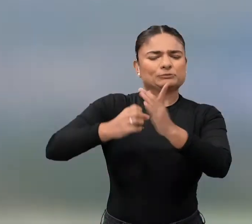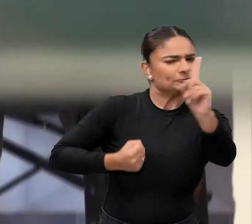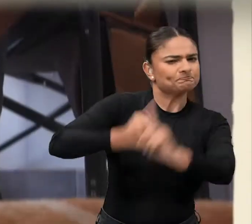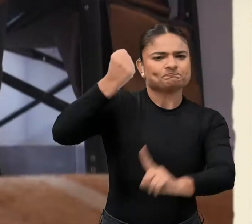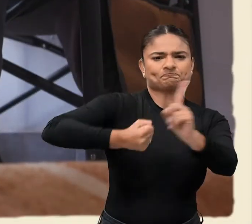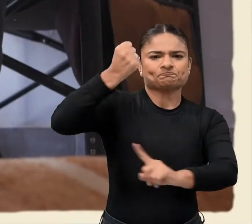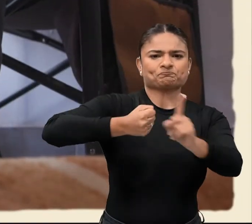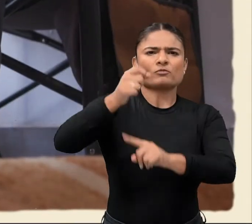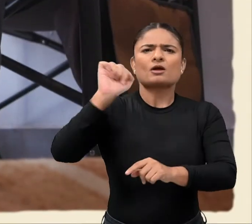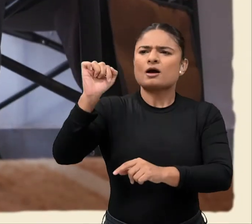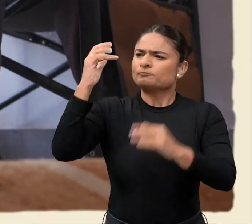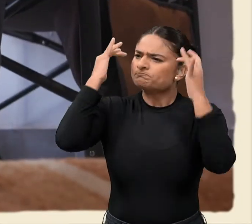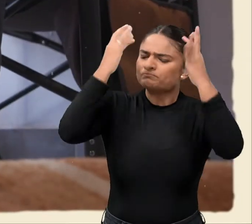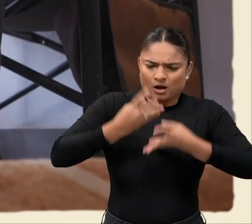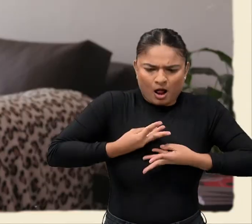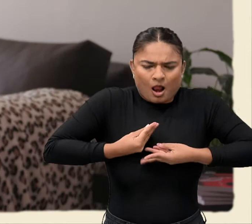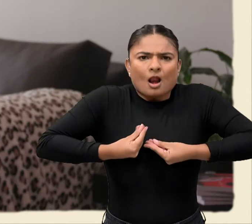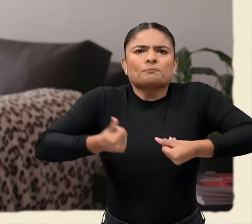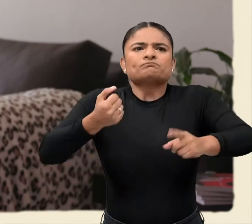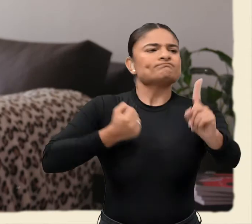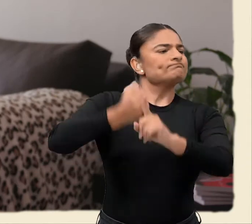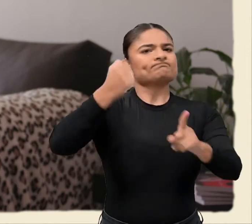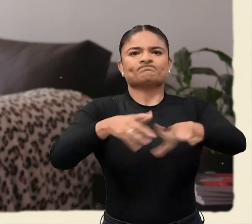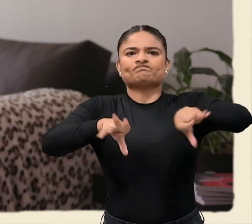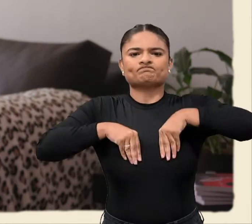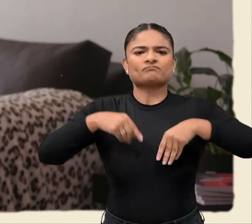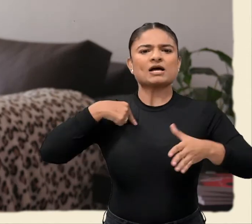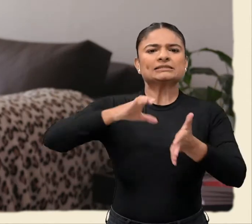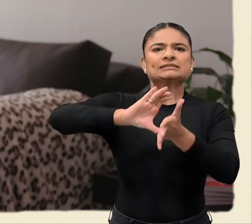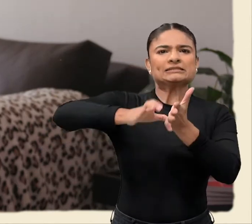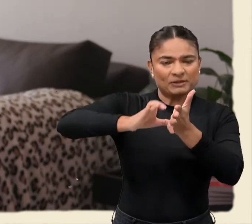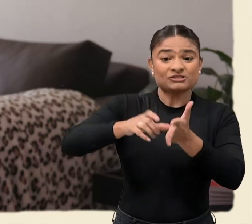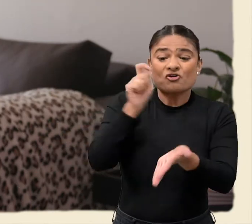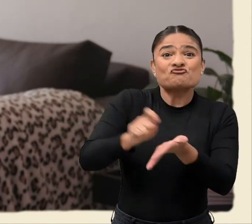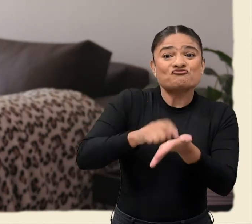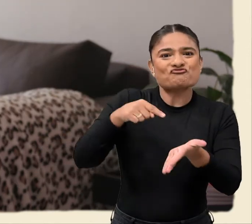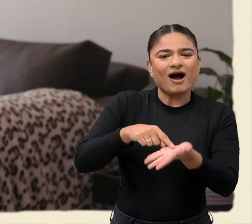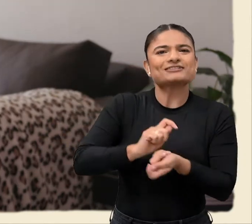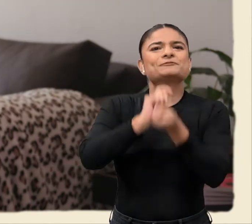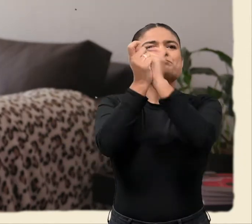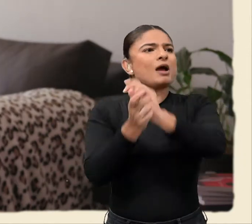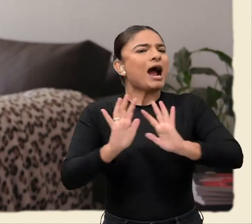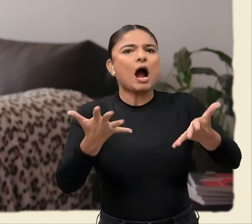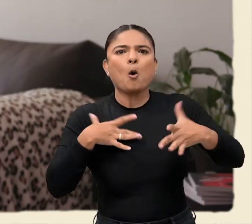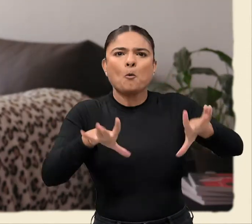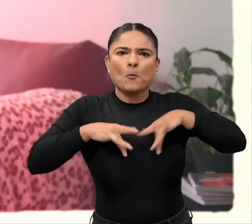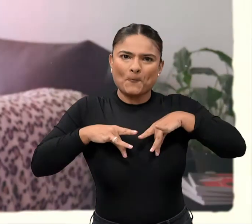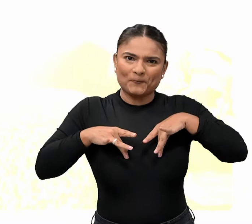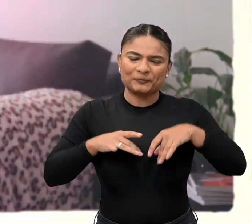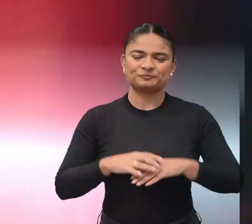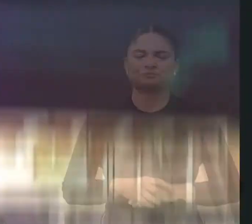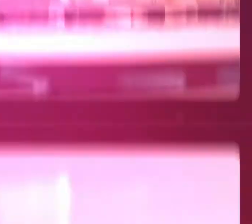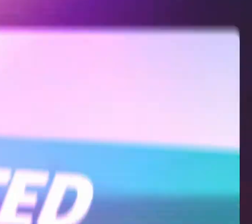activist, shares with us her recovery process through activism and writing after acquiring a disability.